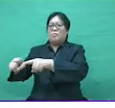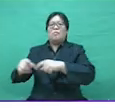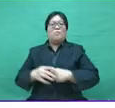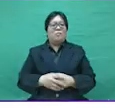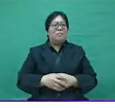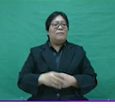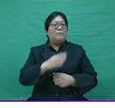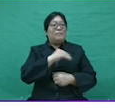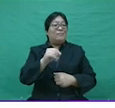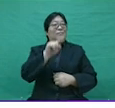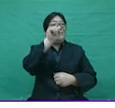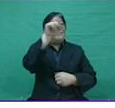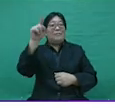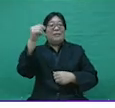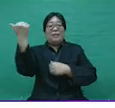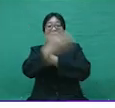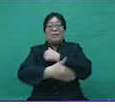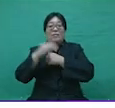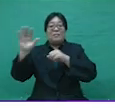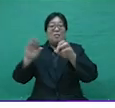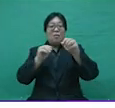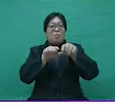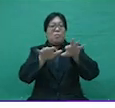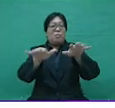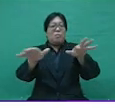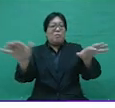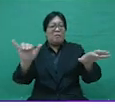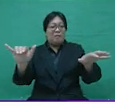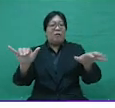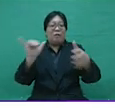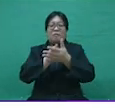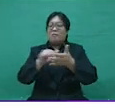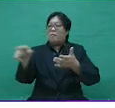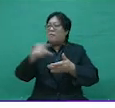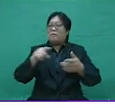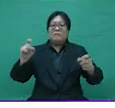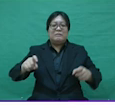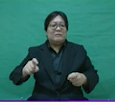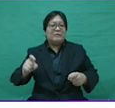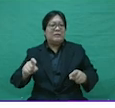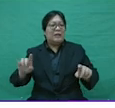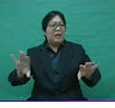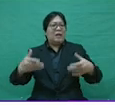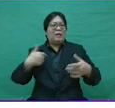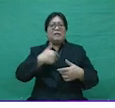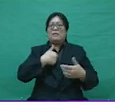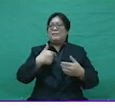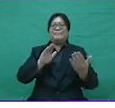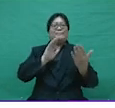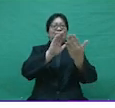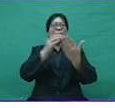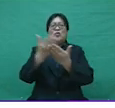other countries that followed afterwards. And that was the emergency response. That means how to deal with that